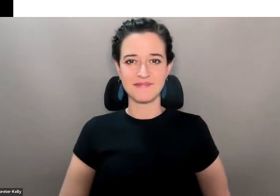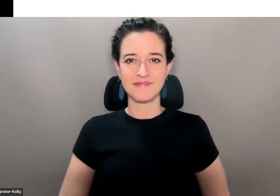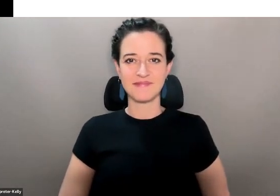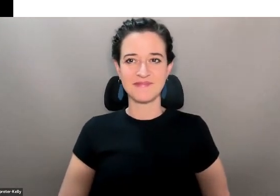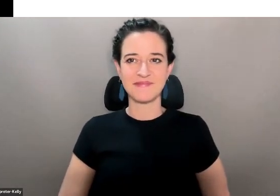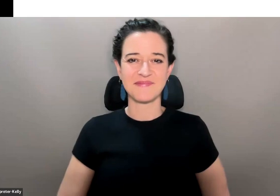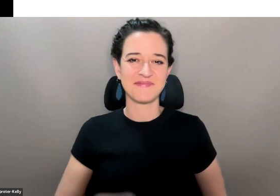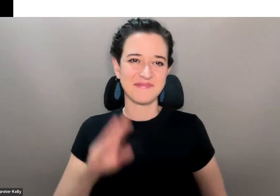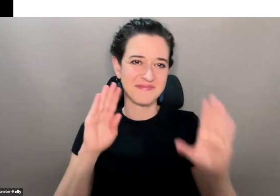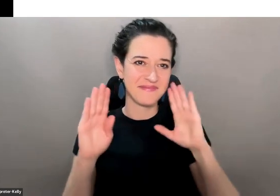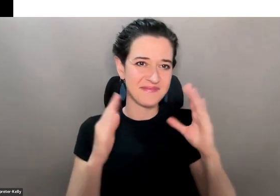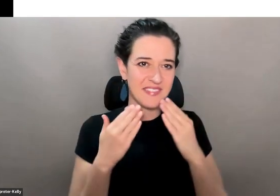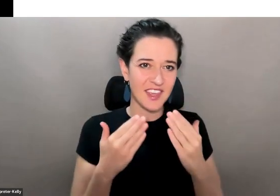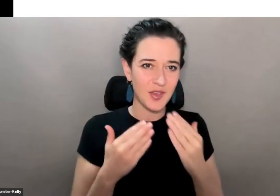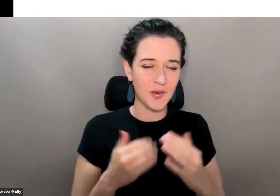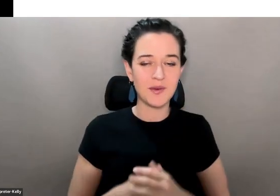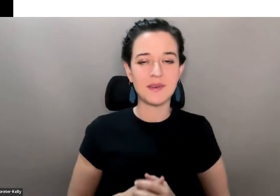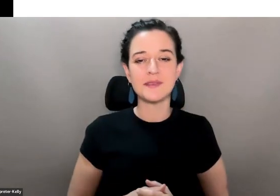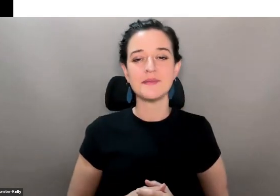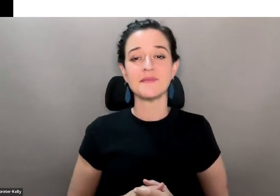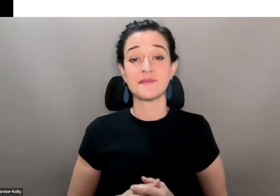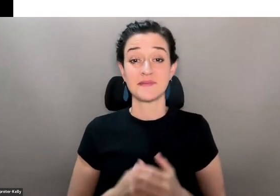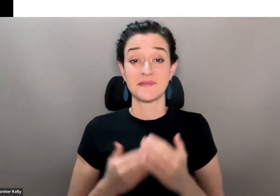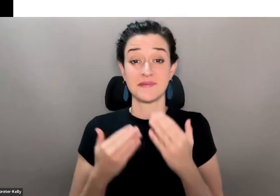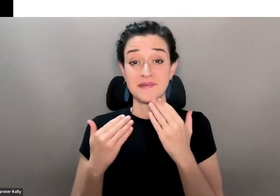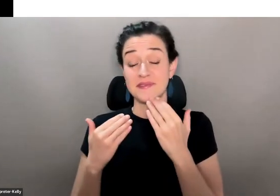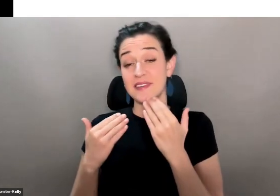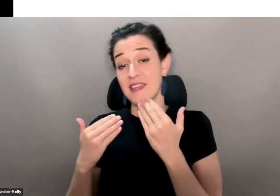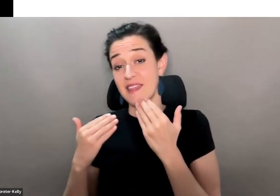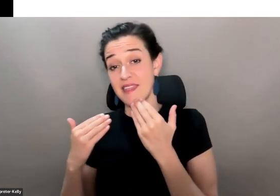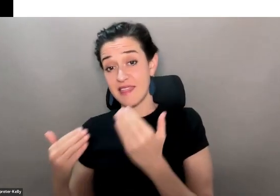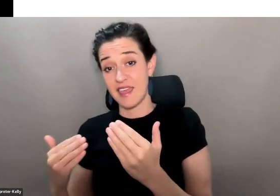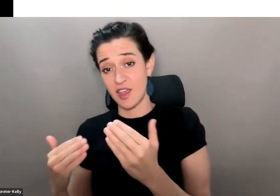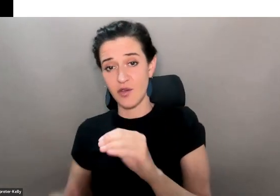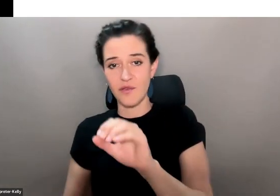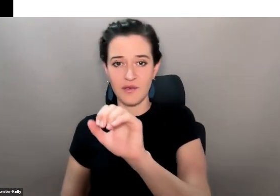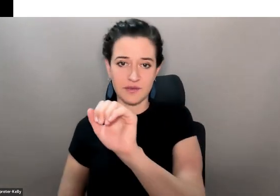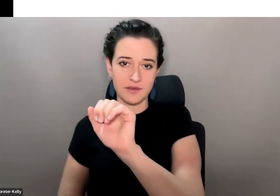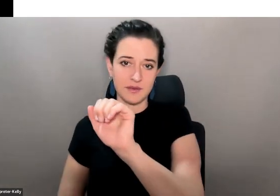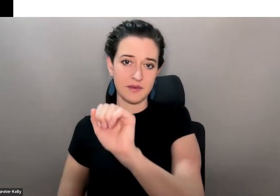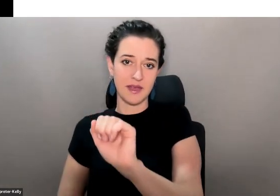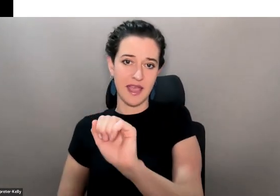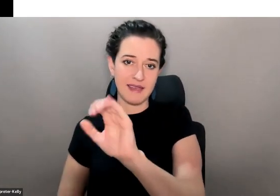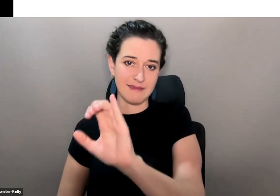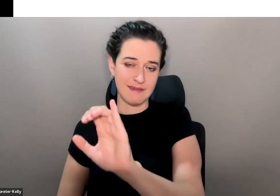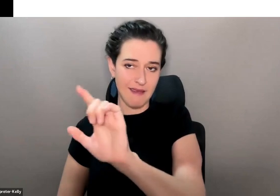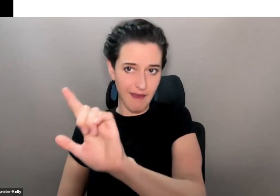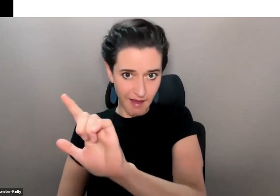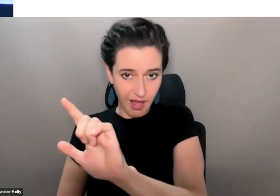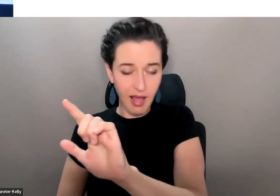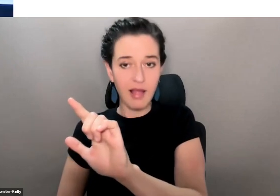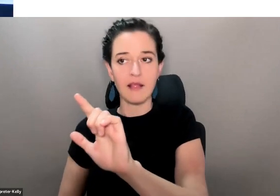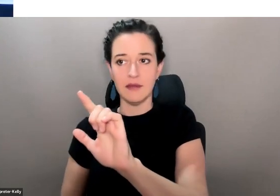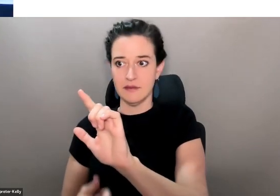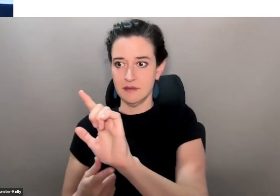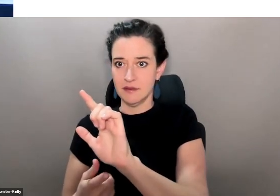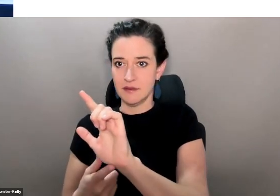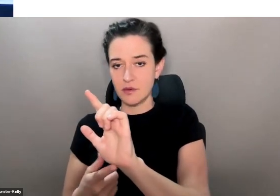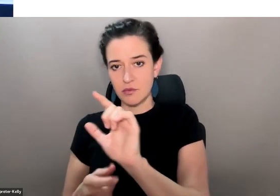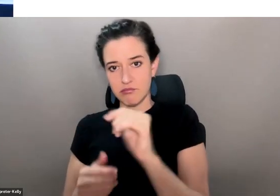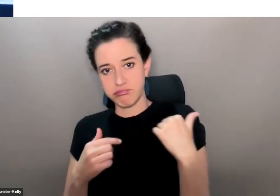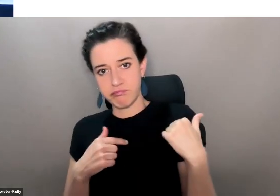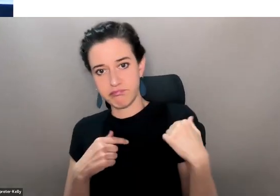Thanks so much, Allison, and thanks to our colleagues at the Administration for Community Living who have supported us